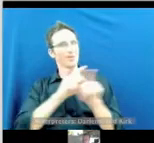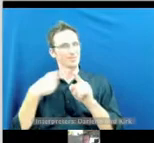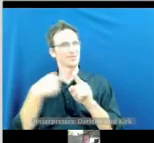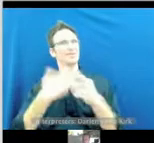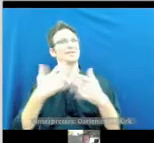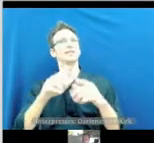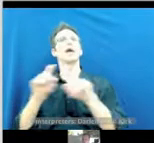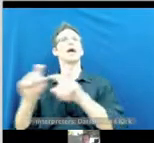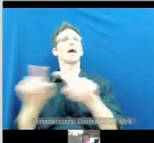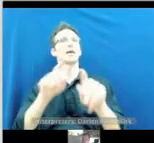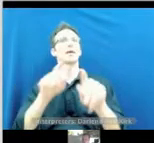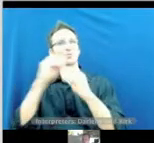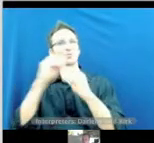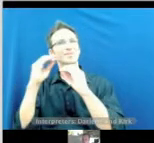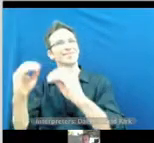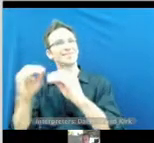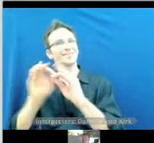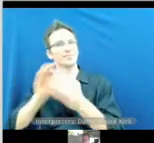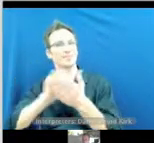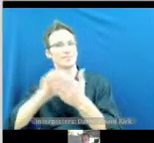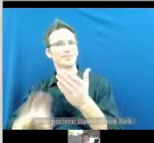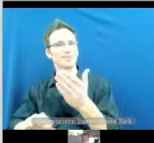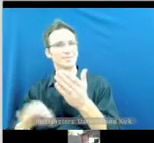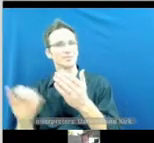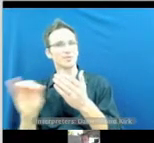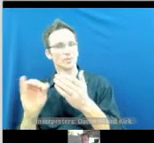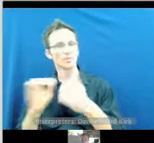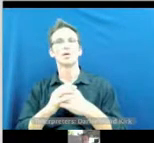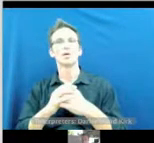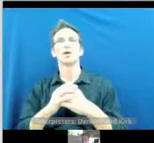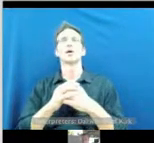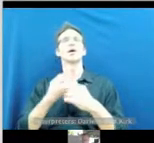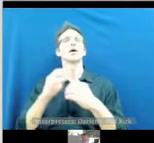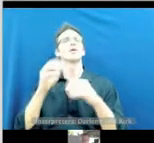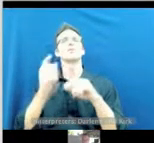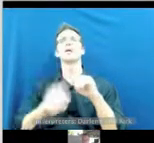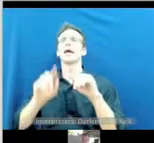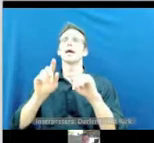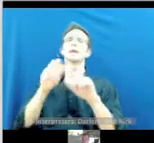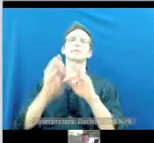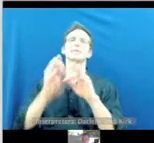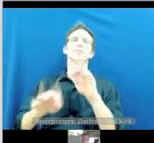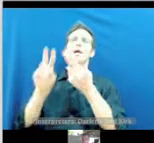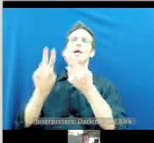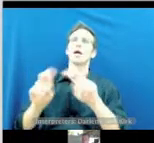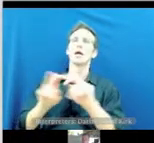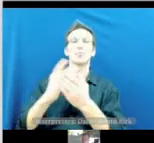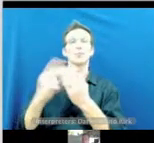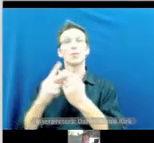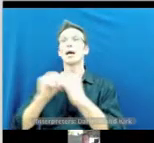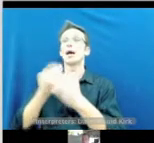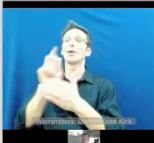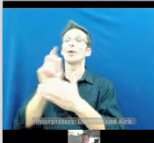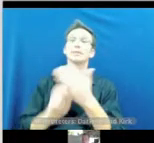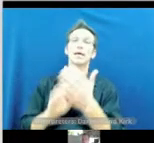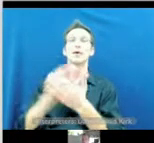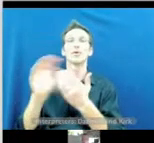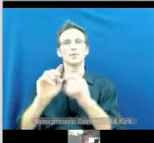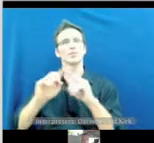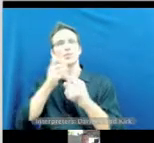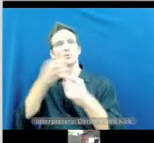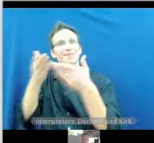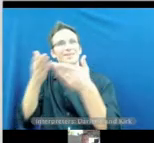because it's not just about the program and how it's designed, it's who's teaching them those programs. And so what